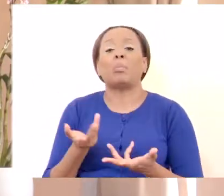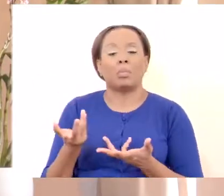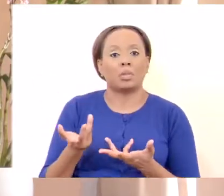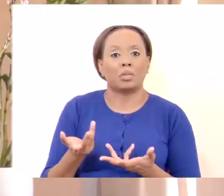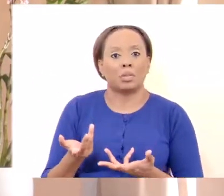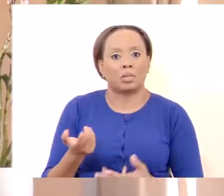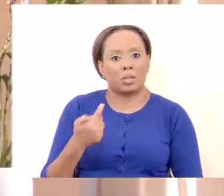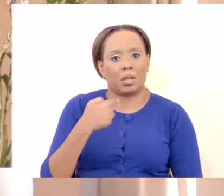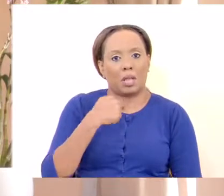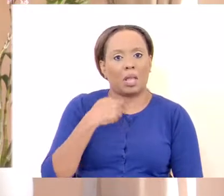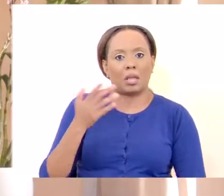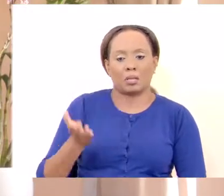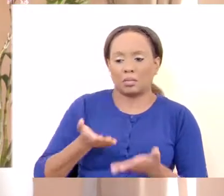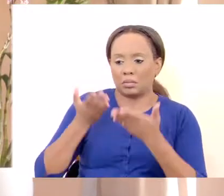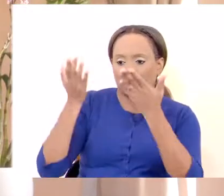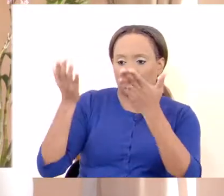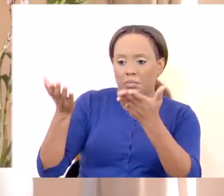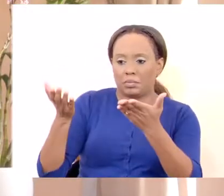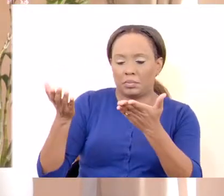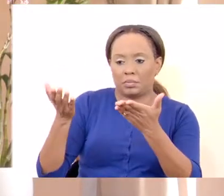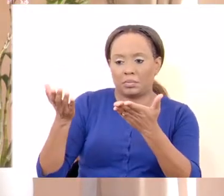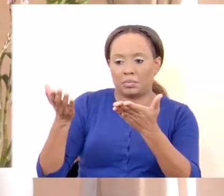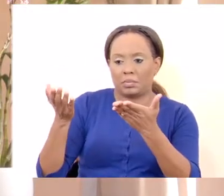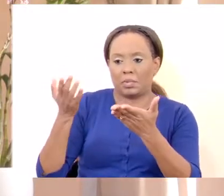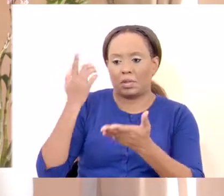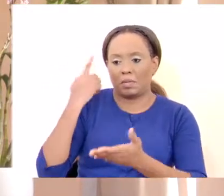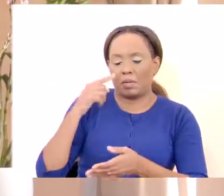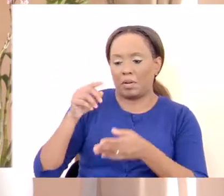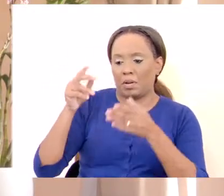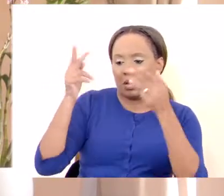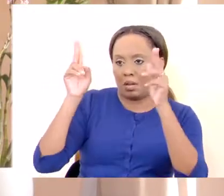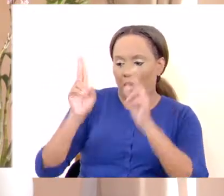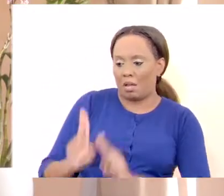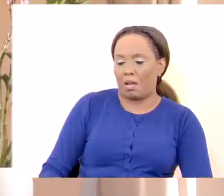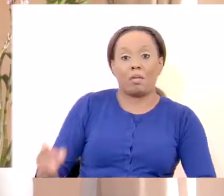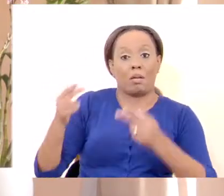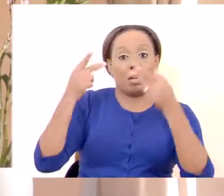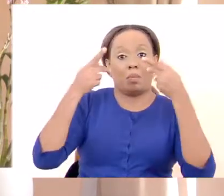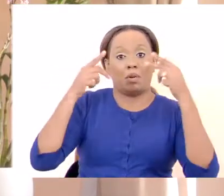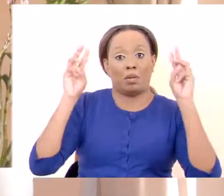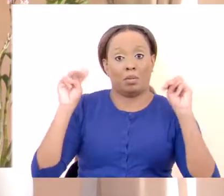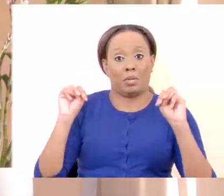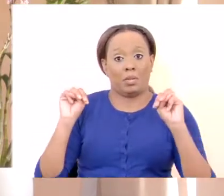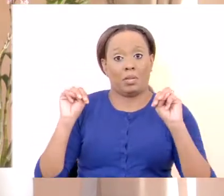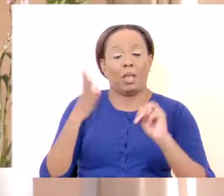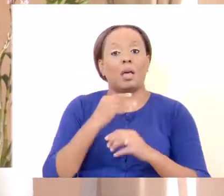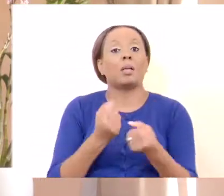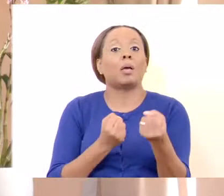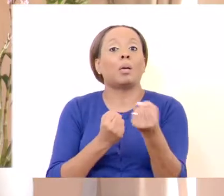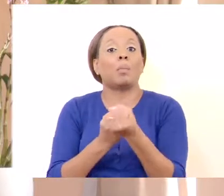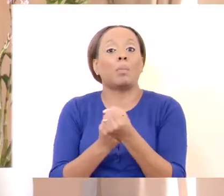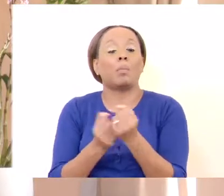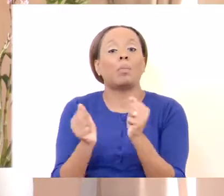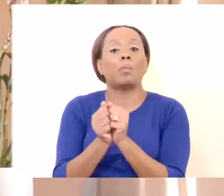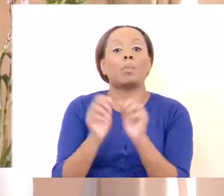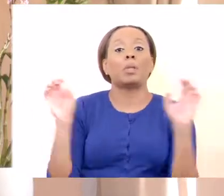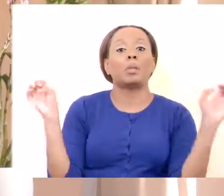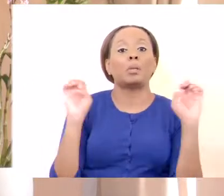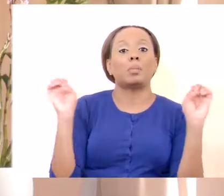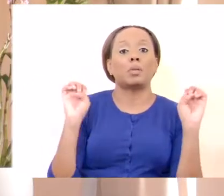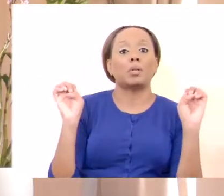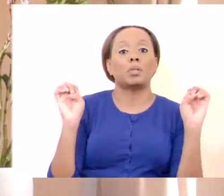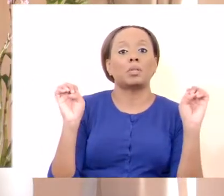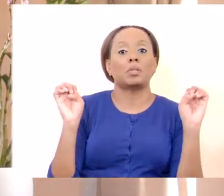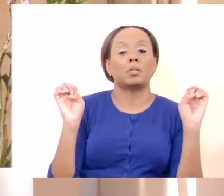a recommendation to the Honorable Prime Minister, and with the support of the Emergency Operations